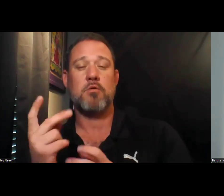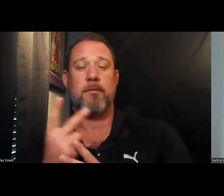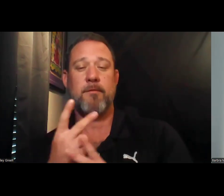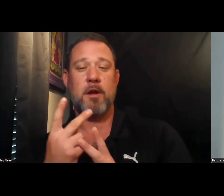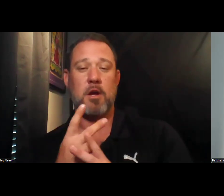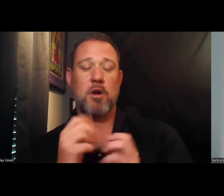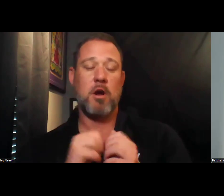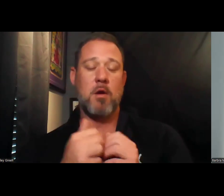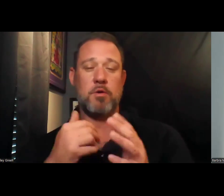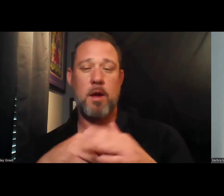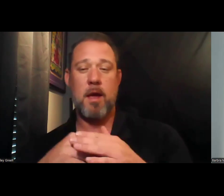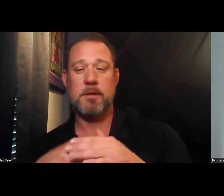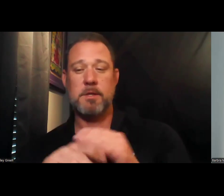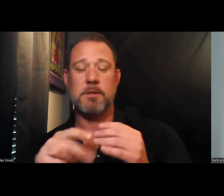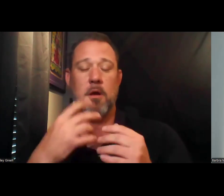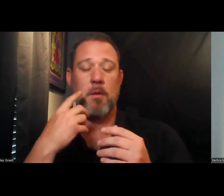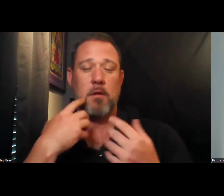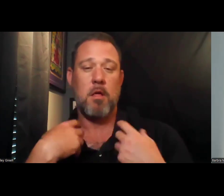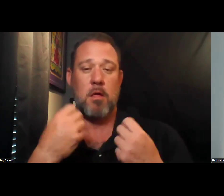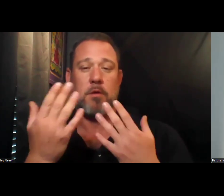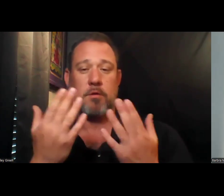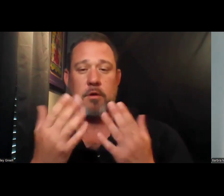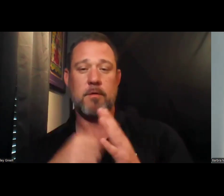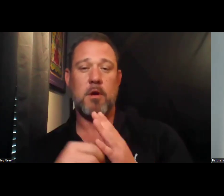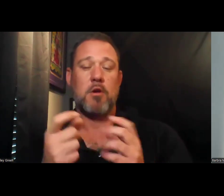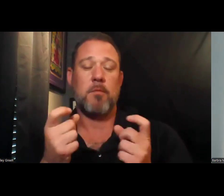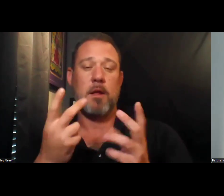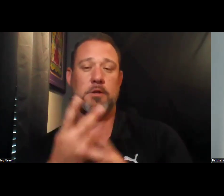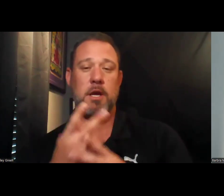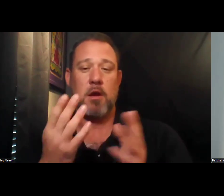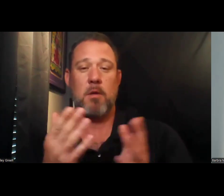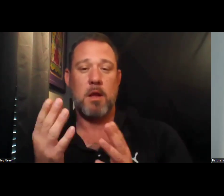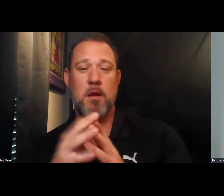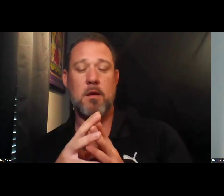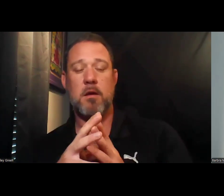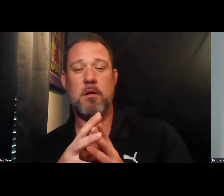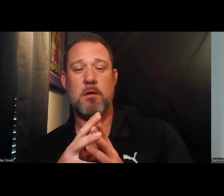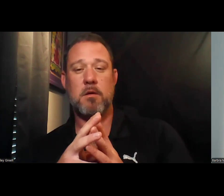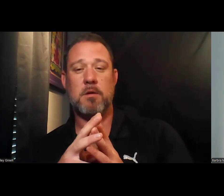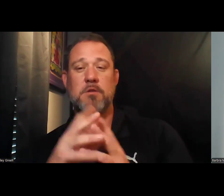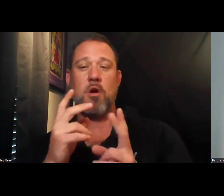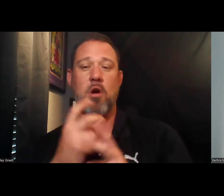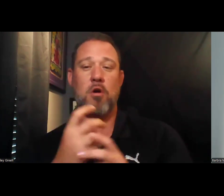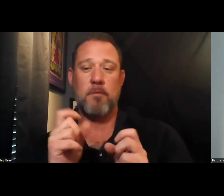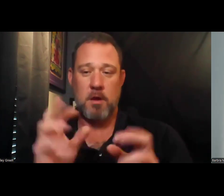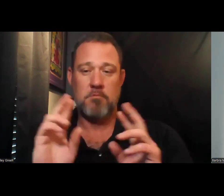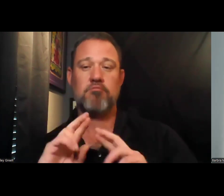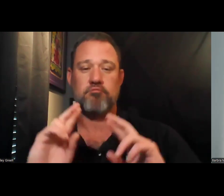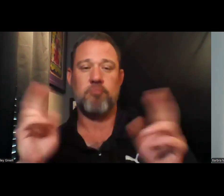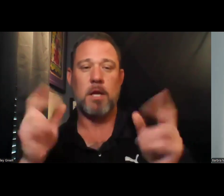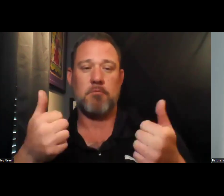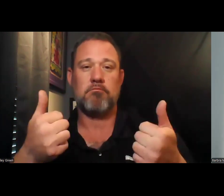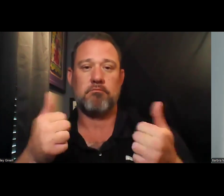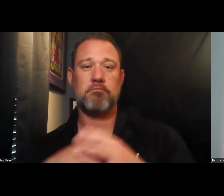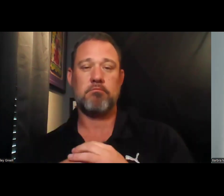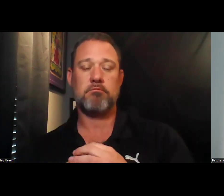how to access those mental health services under your managed care plan. It's very hard to find providers. It's even harder to find providers who might